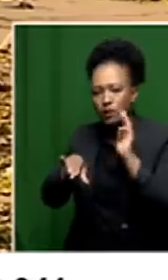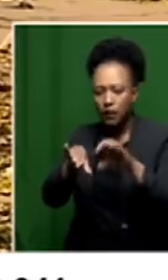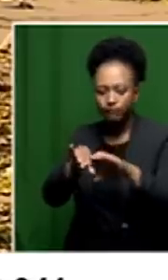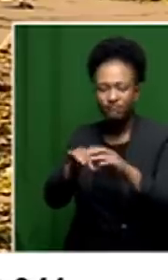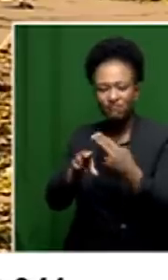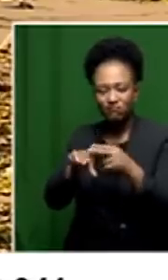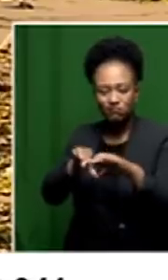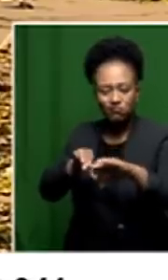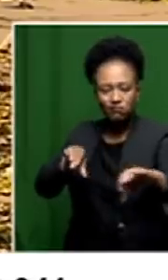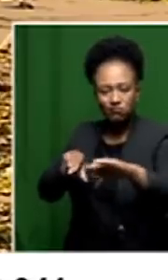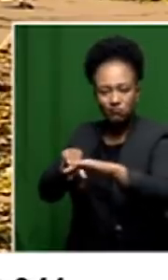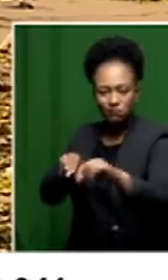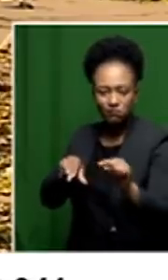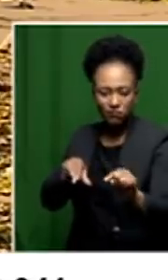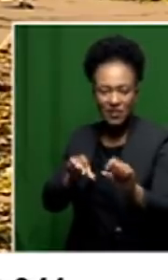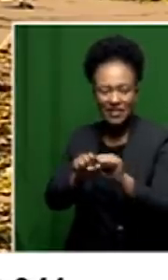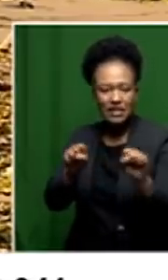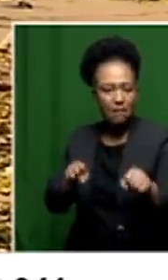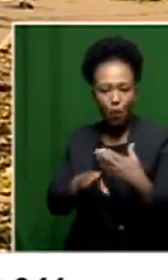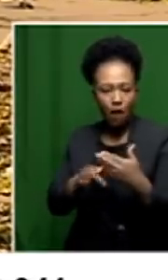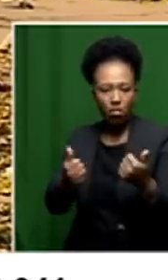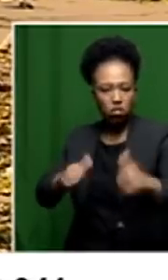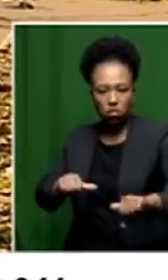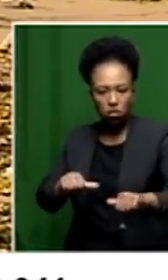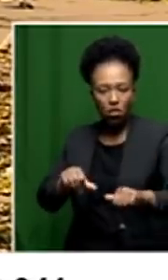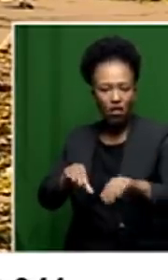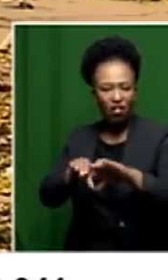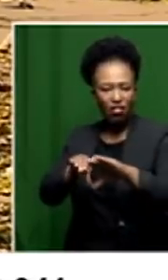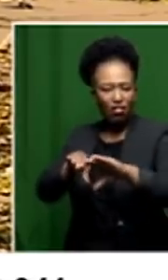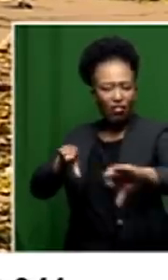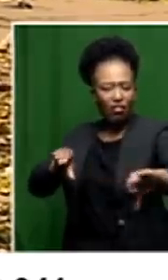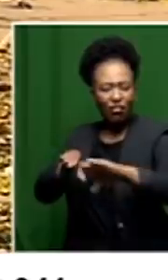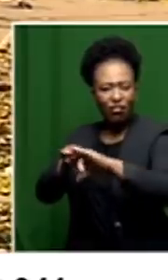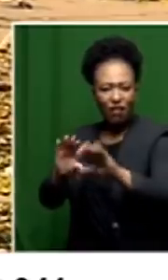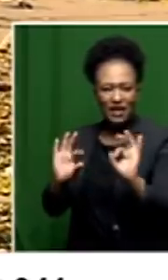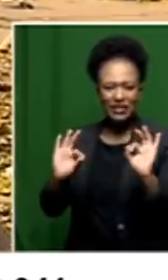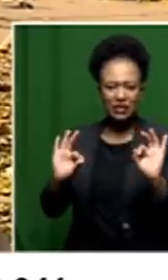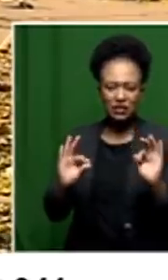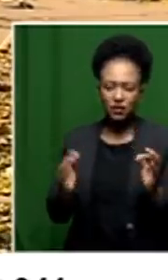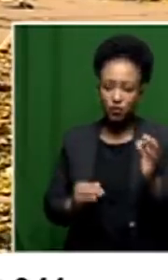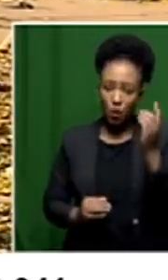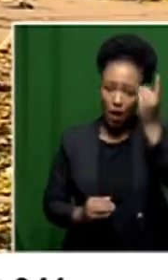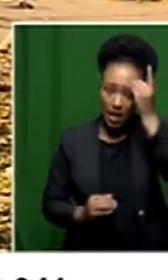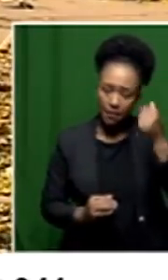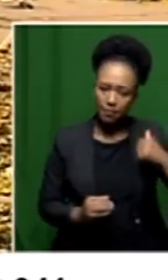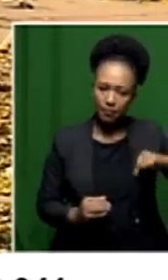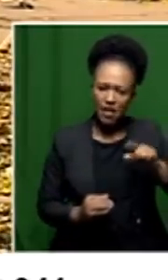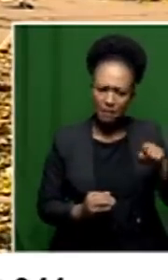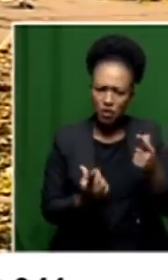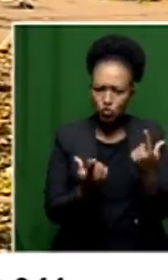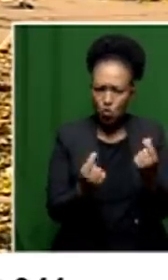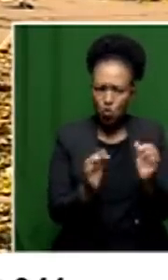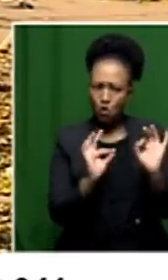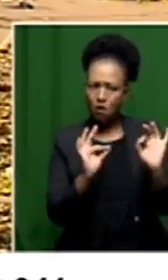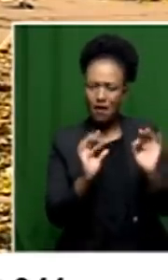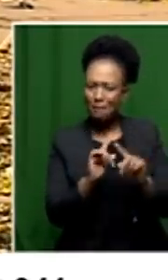eThekwini municipality, well, with some saying that the eThekwini municipality is not really doing what it needs to do to ensure